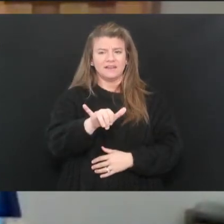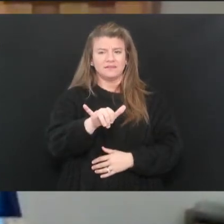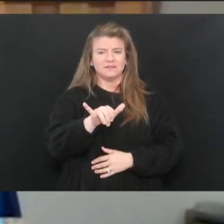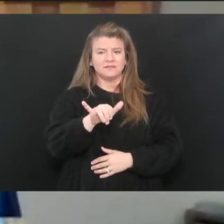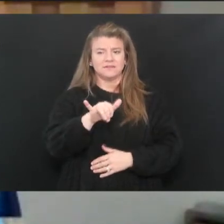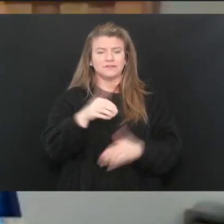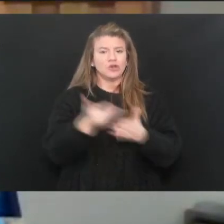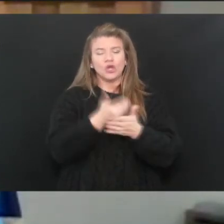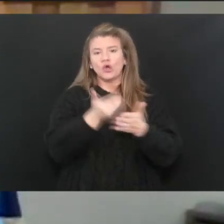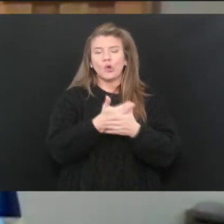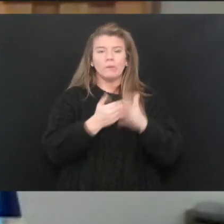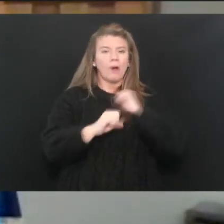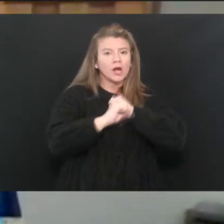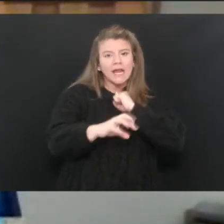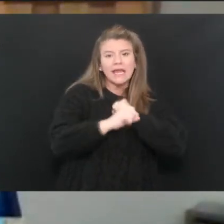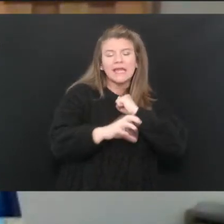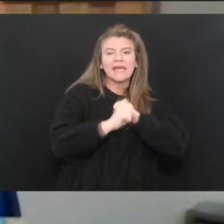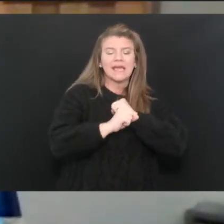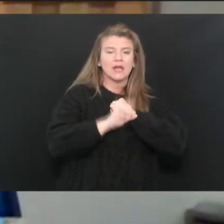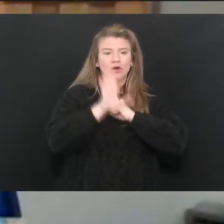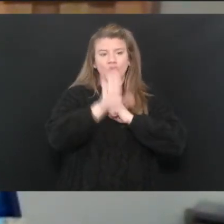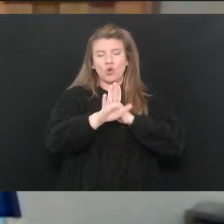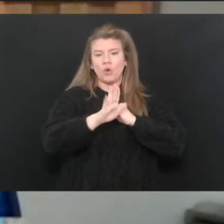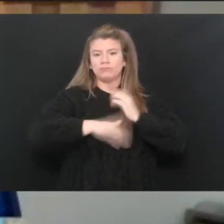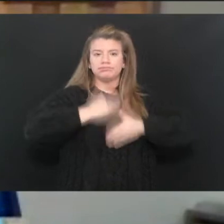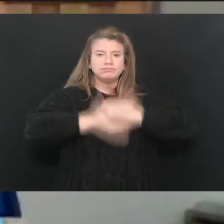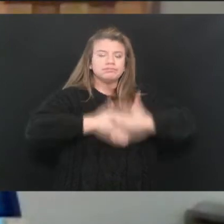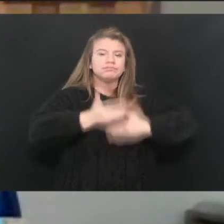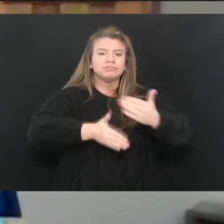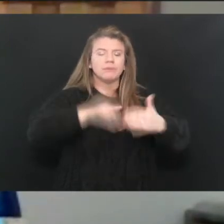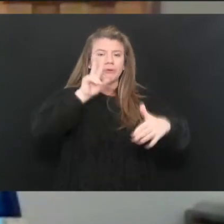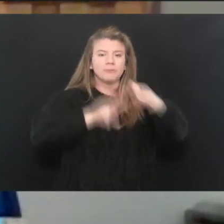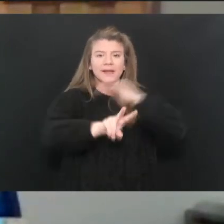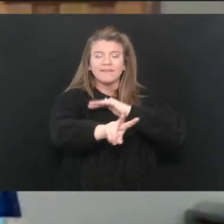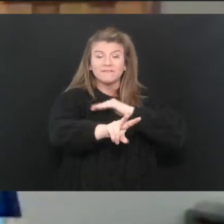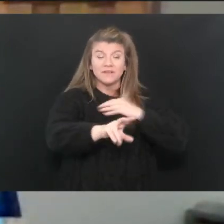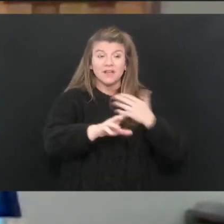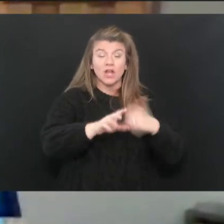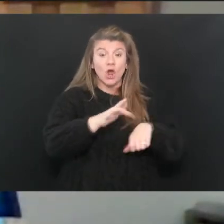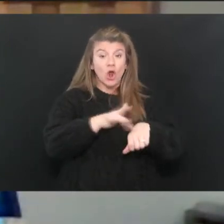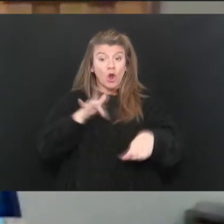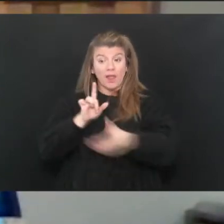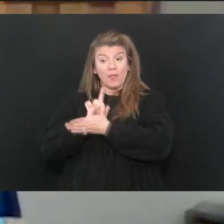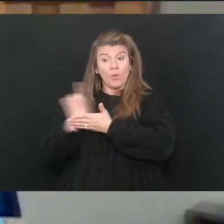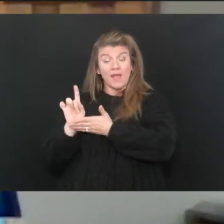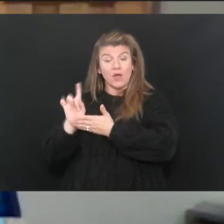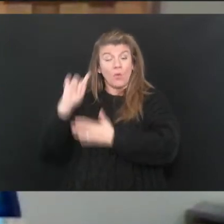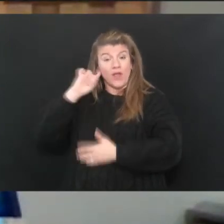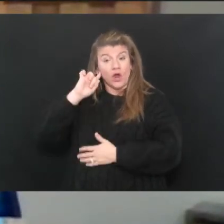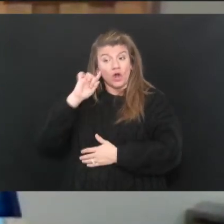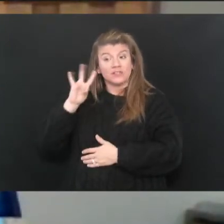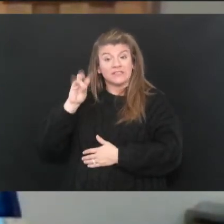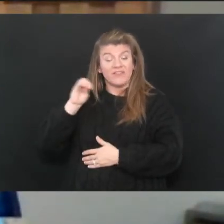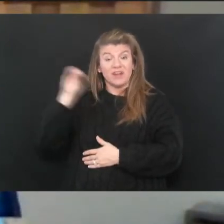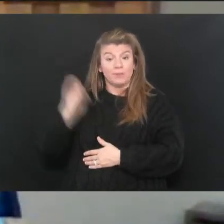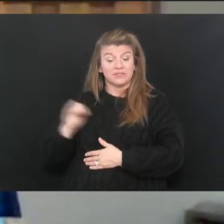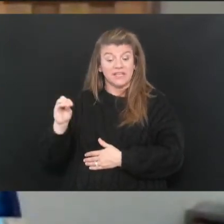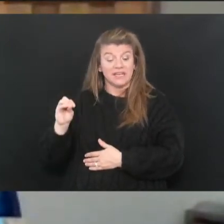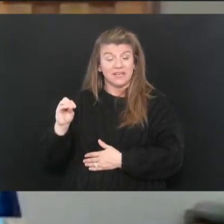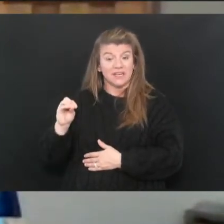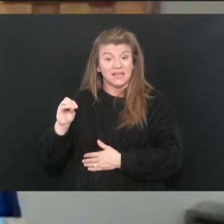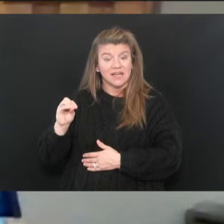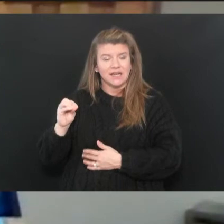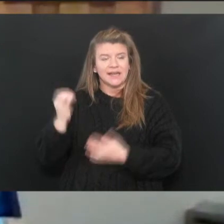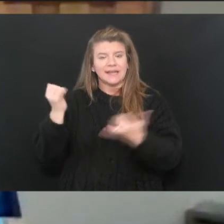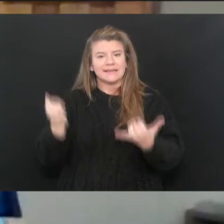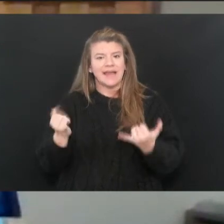of marketing or campaign perspective. So, earlier in the week we heard 70%, that